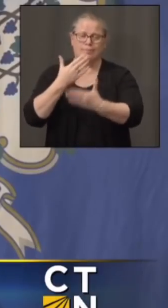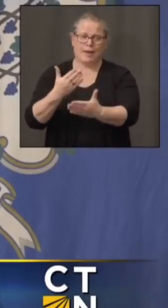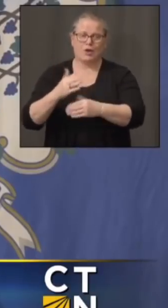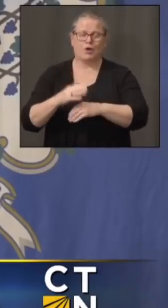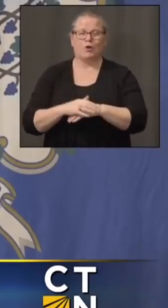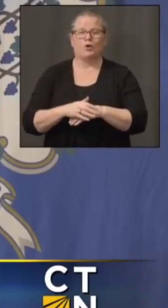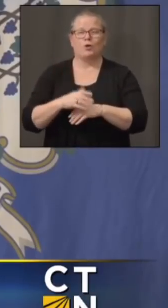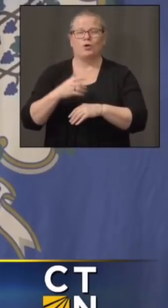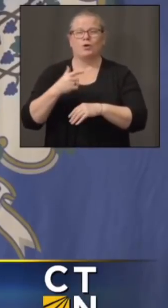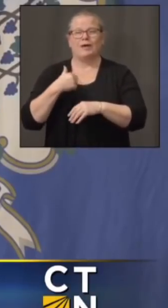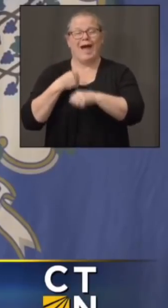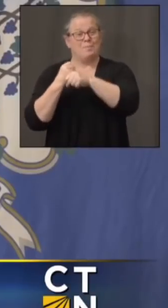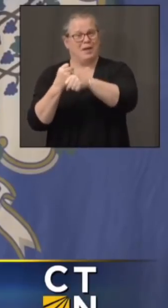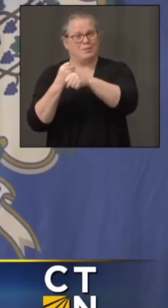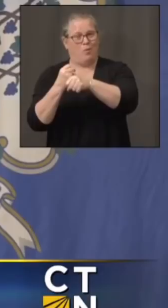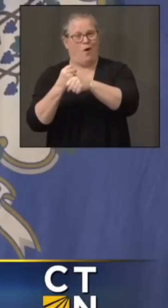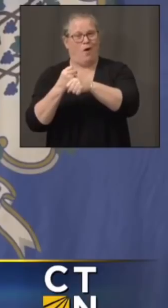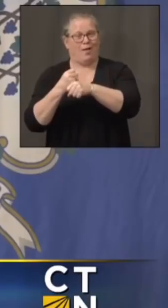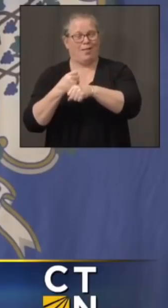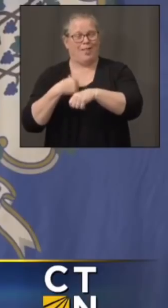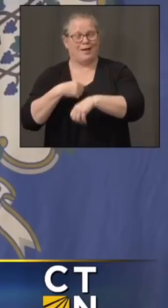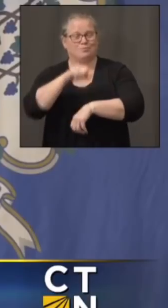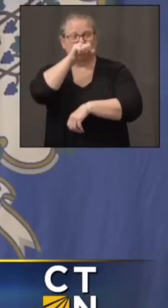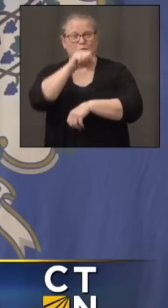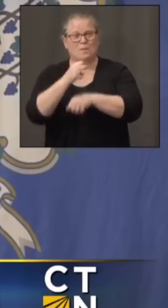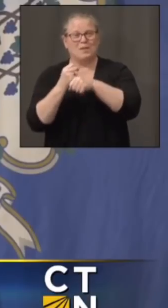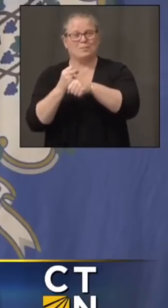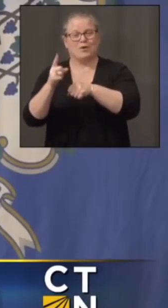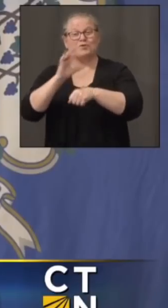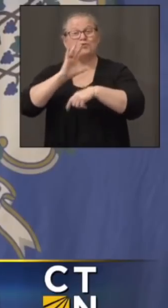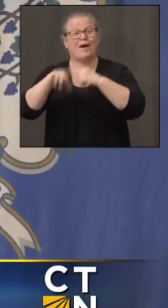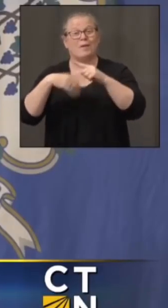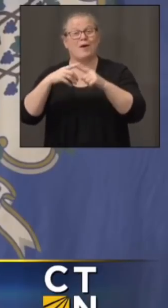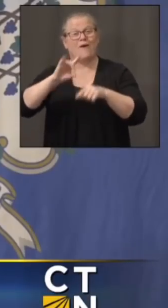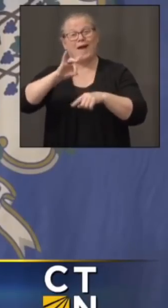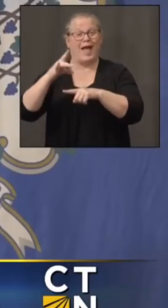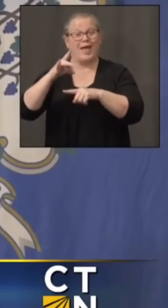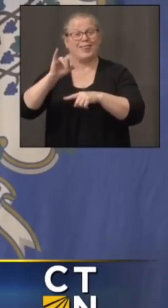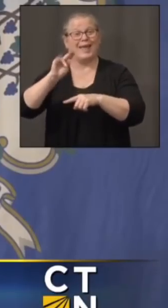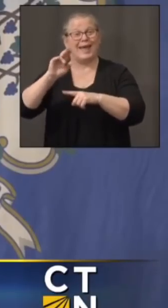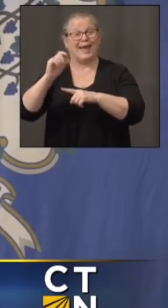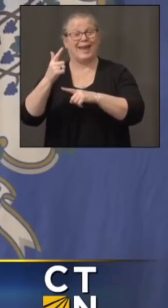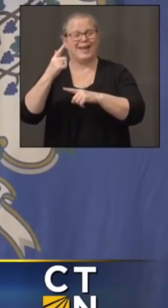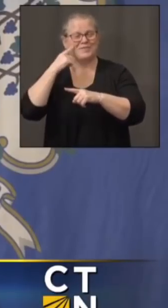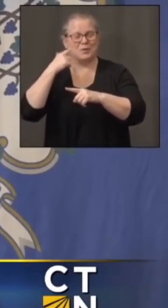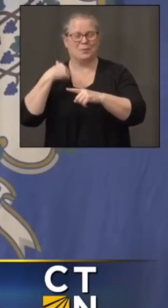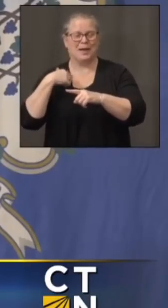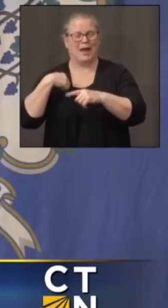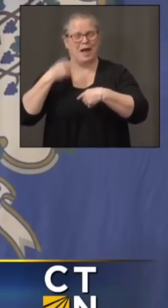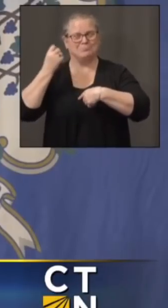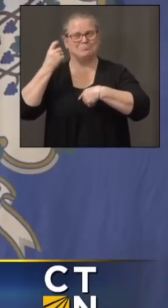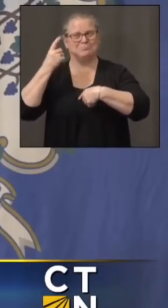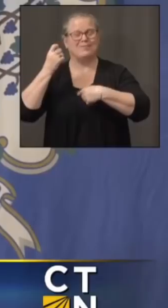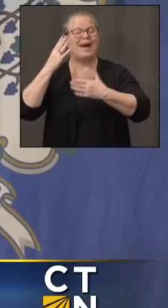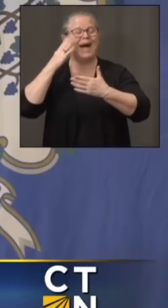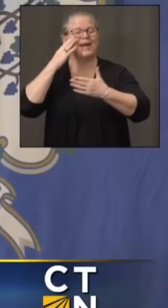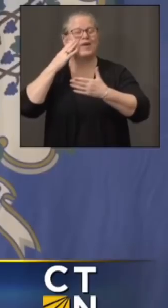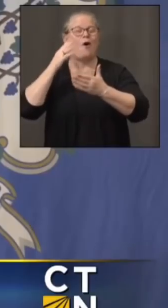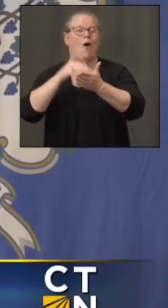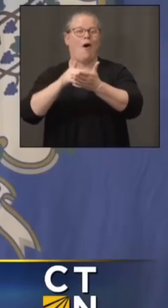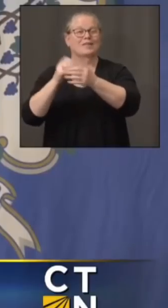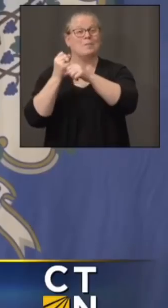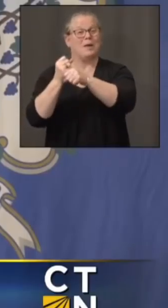heart 8th inning. That means something to me. I know some innings are longer than others. I know a lot of games are won in the 8th and 9th